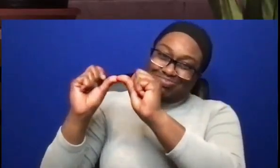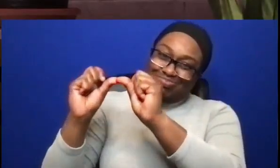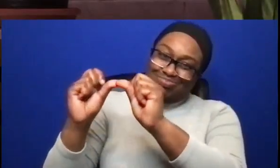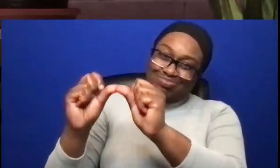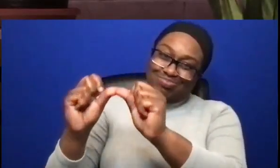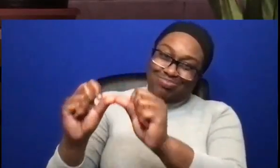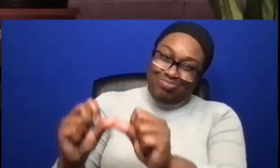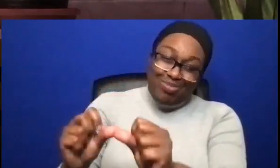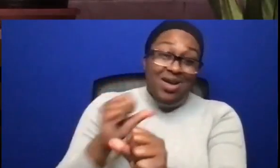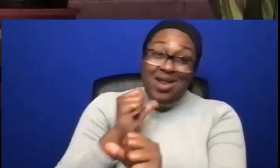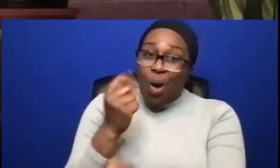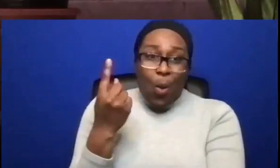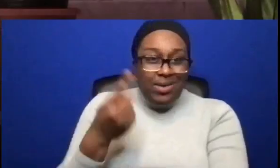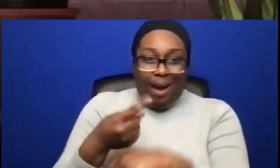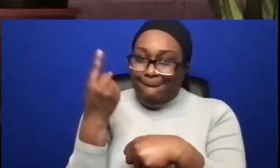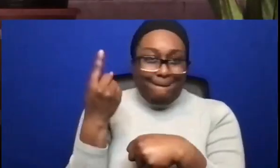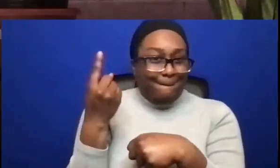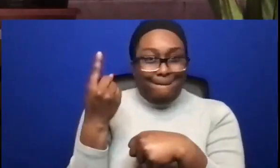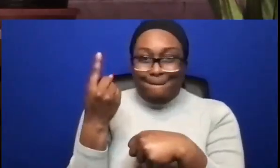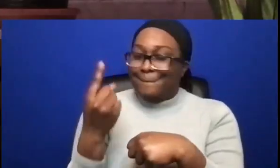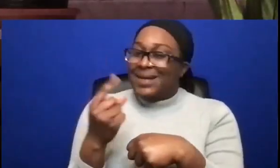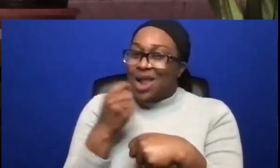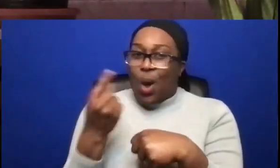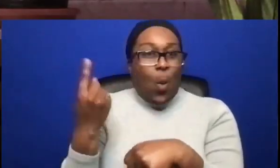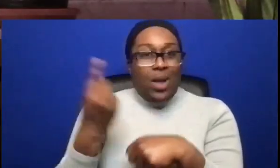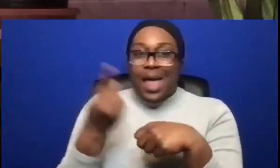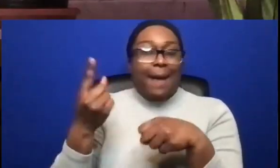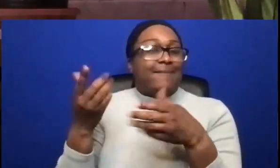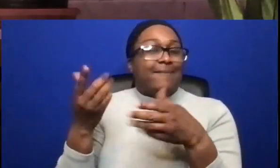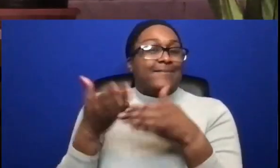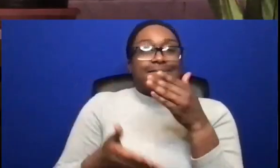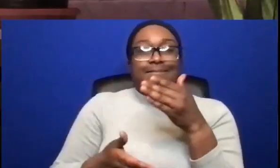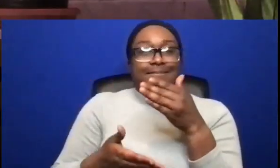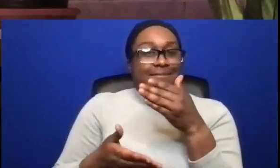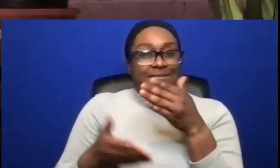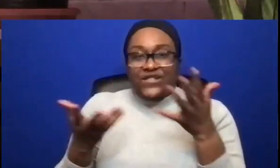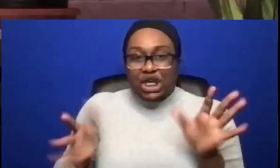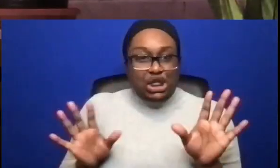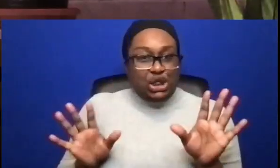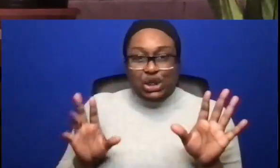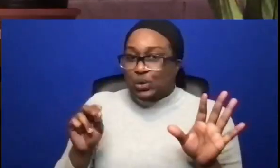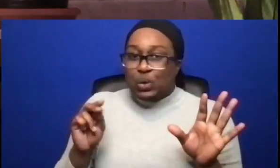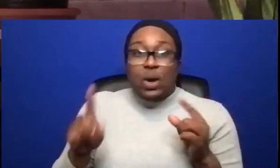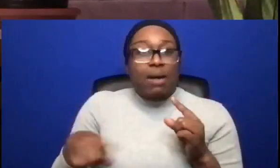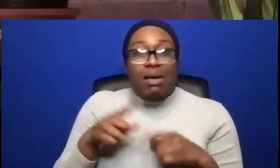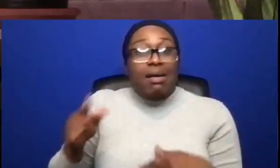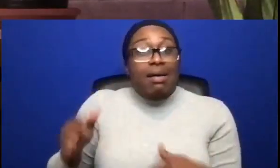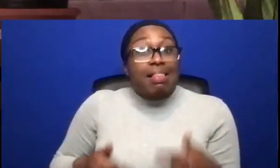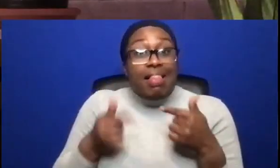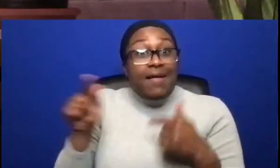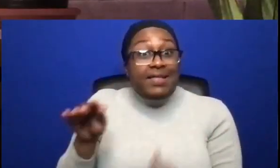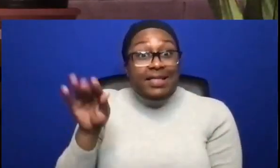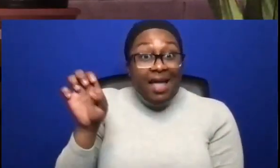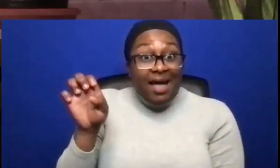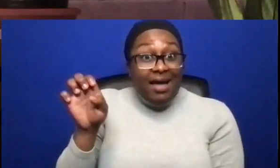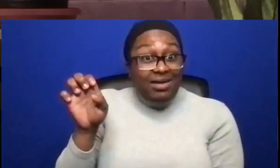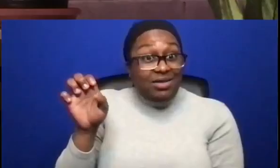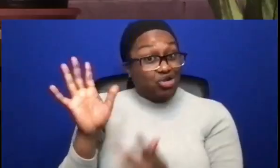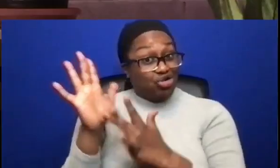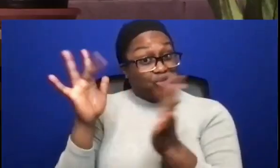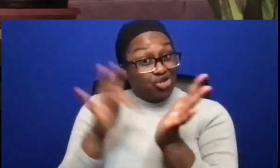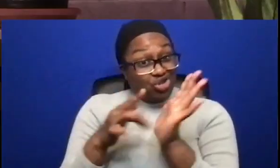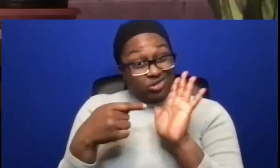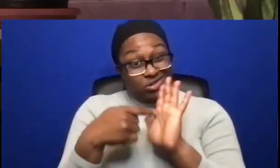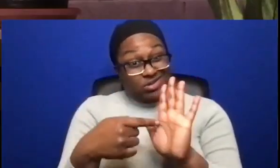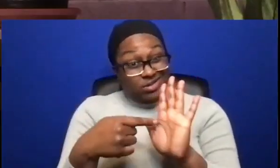a one-time act, and more about a lifestyle. Isn't that what Jesus modeled? A